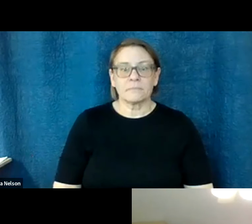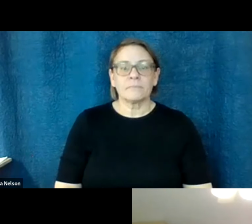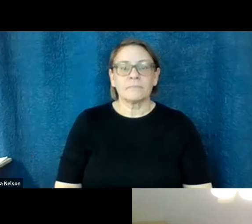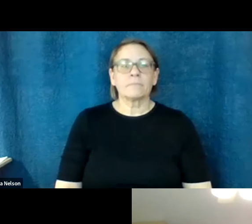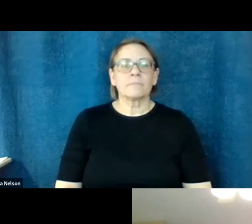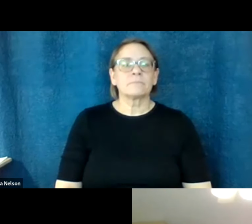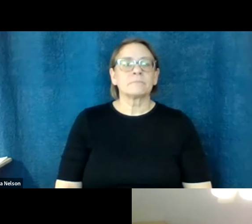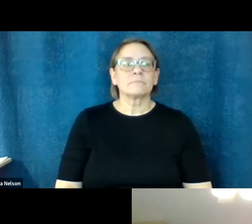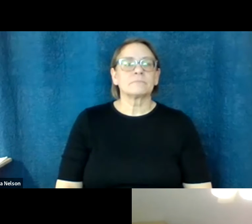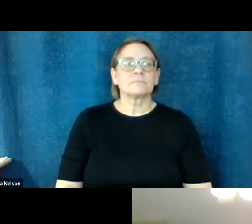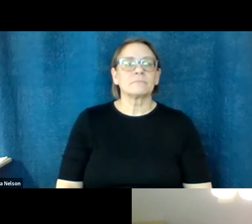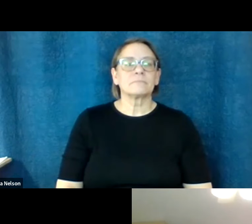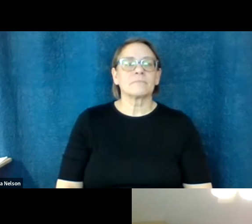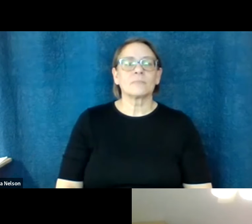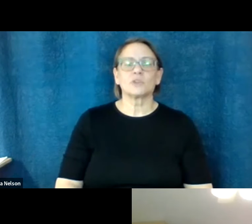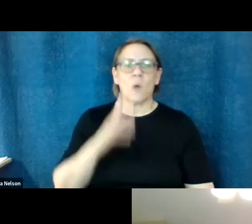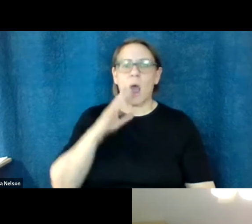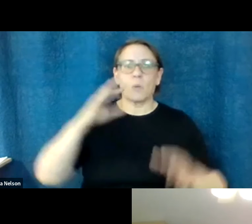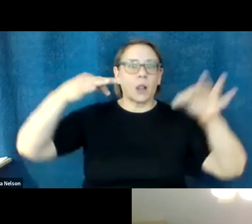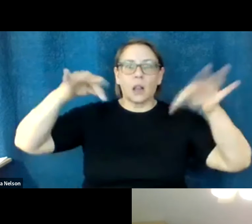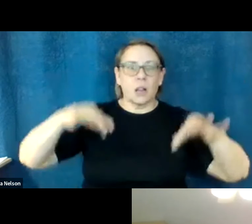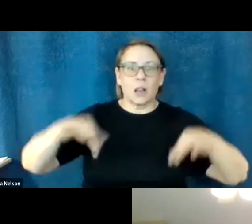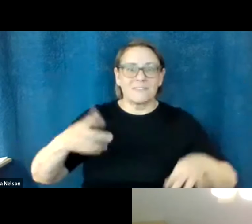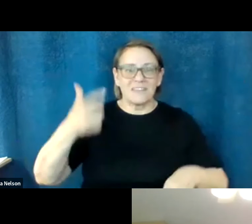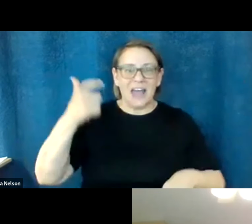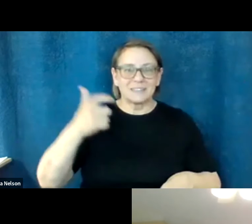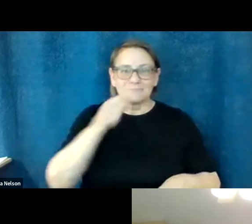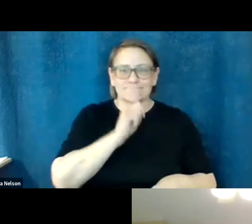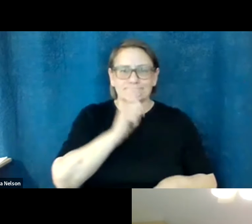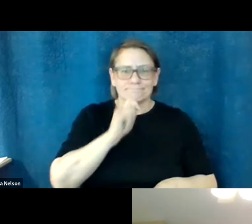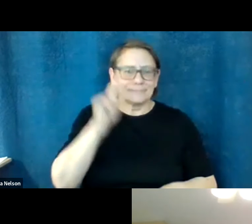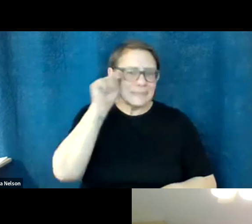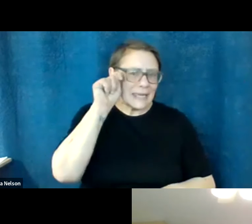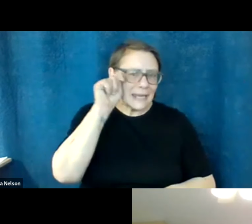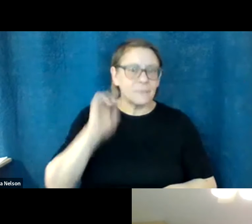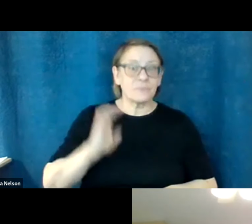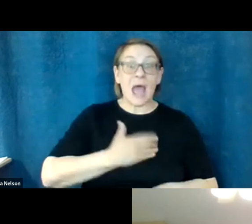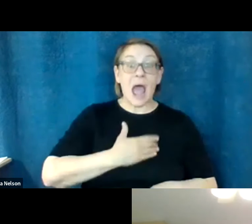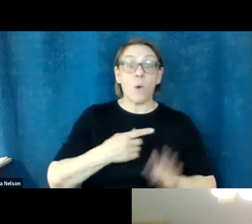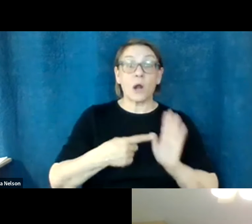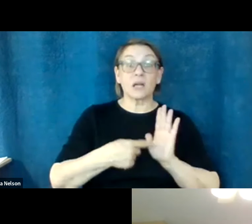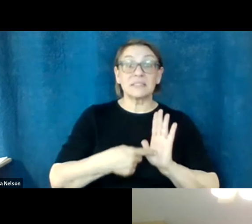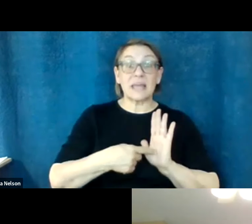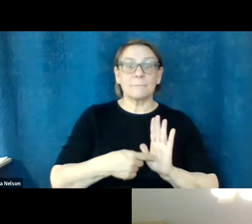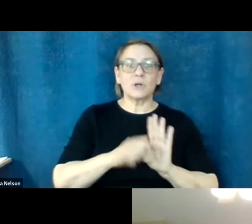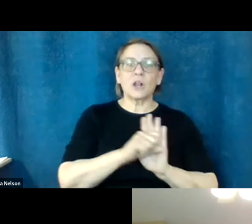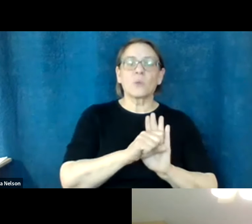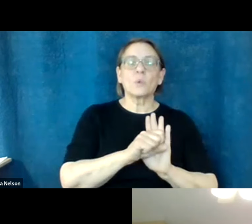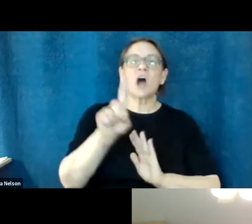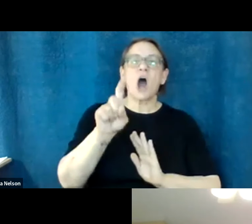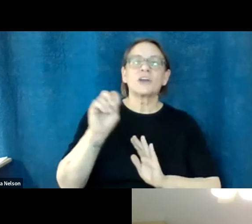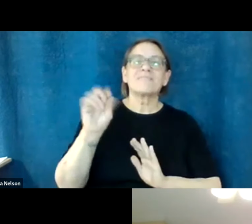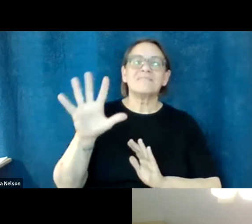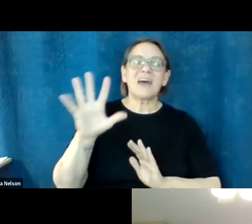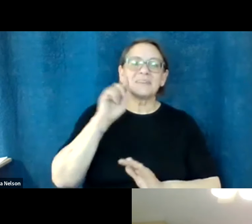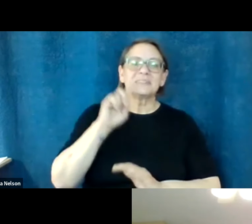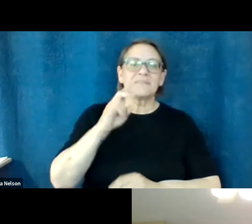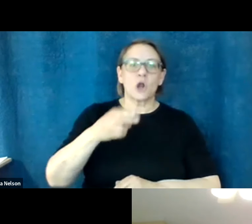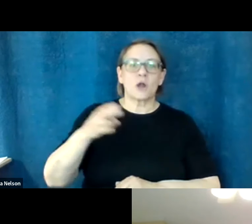And so I'm going to go through it really fast. So bear with me, Tina. Our sample consisted of 105 deaf and hard of hearing